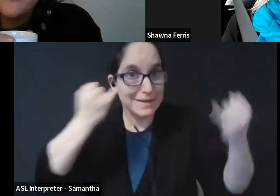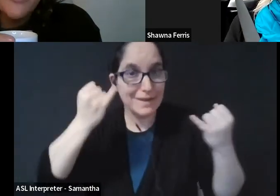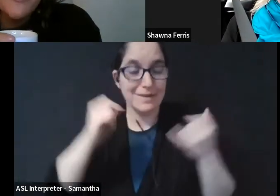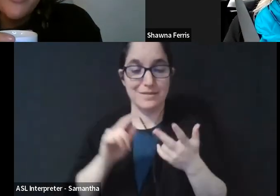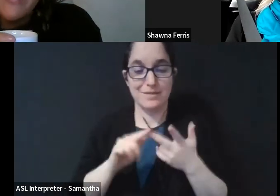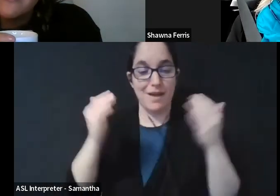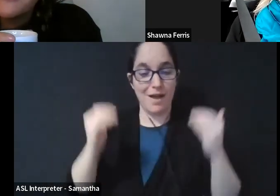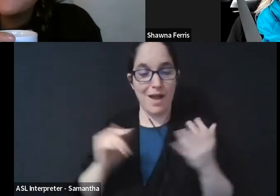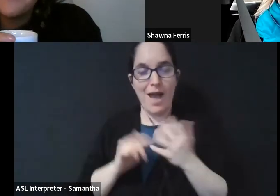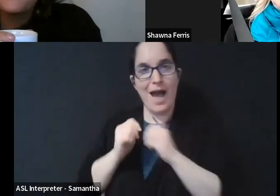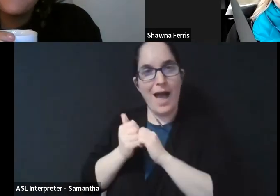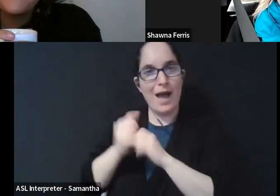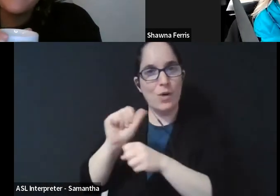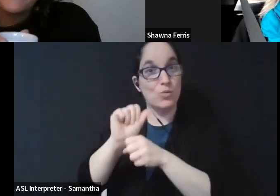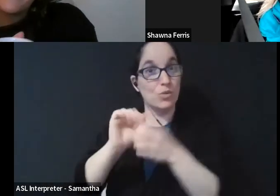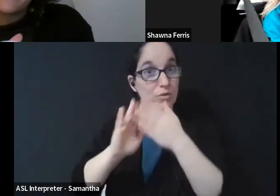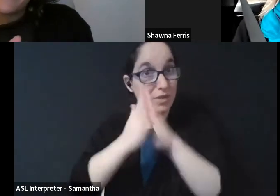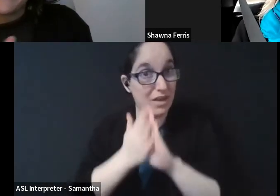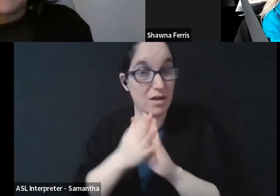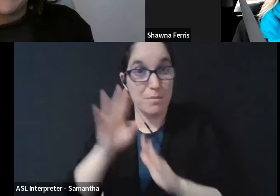also make the work more ethical?